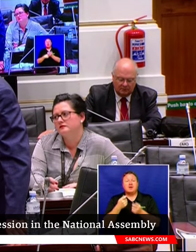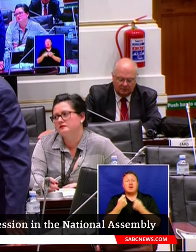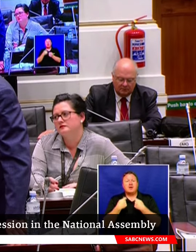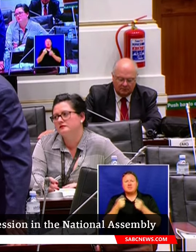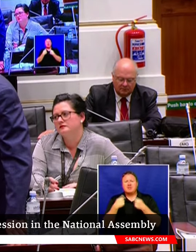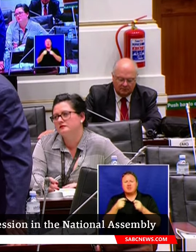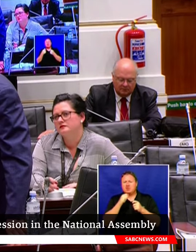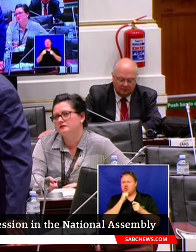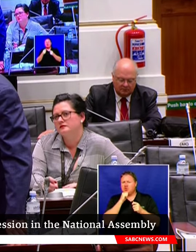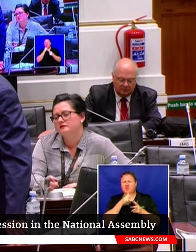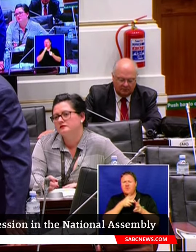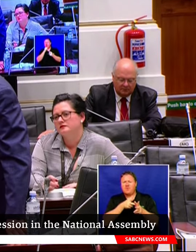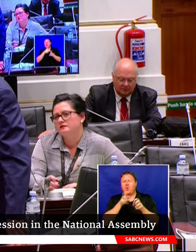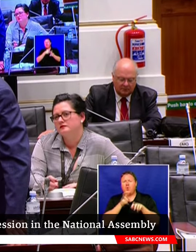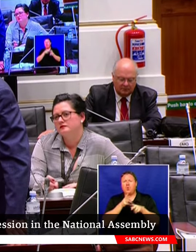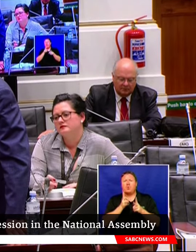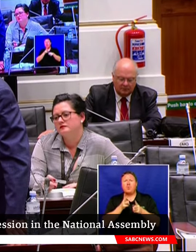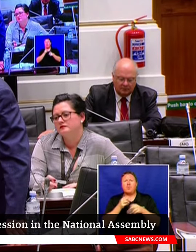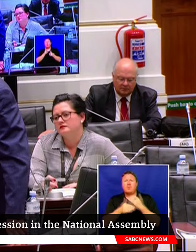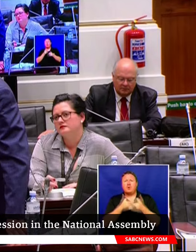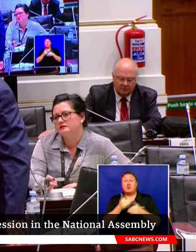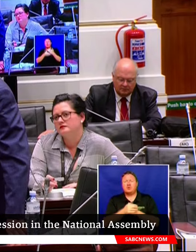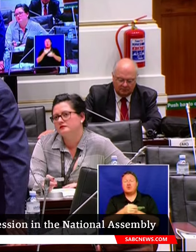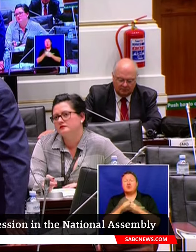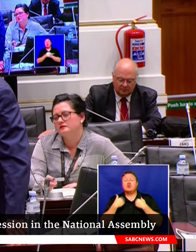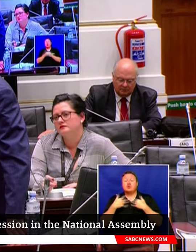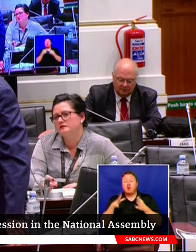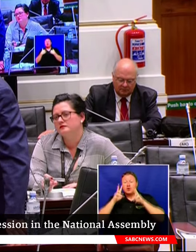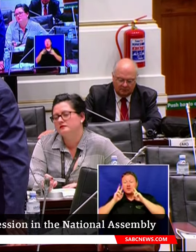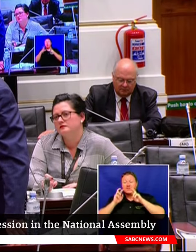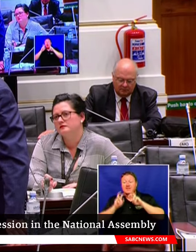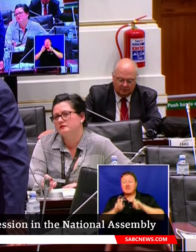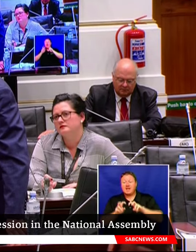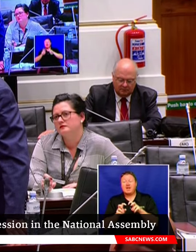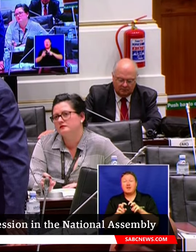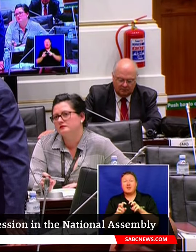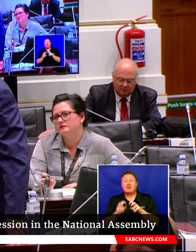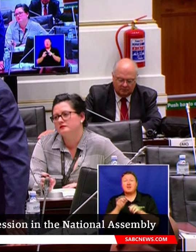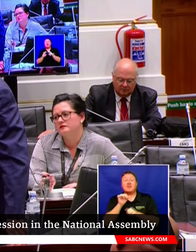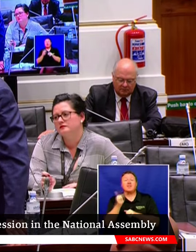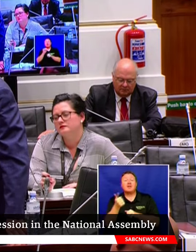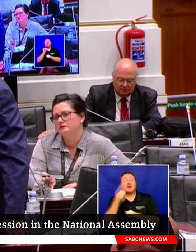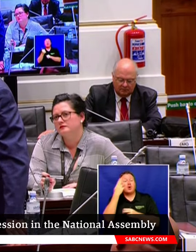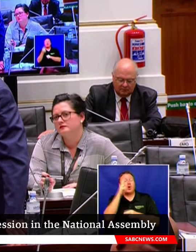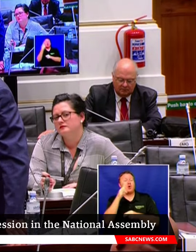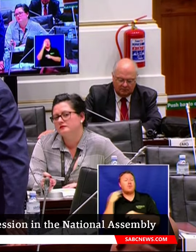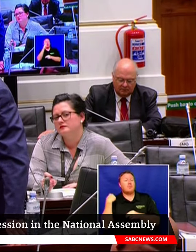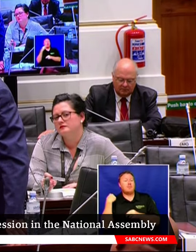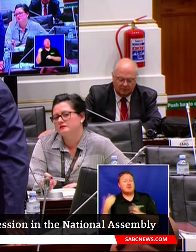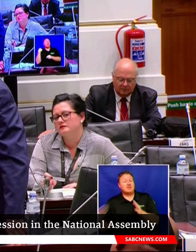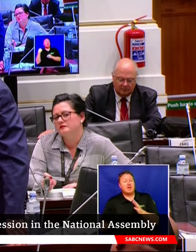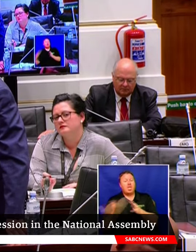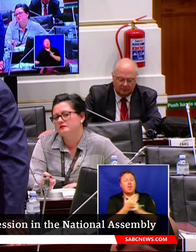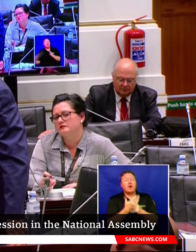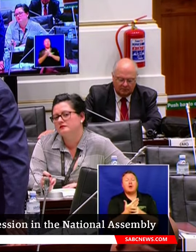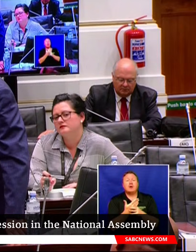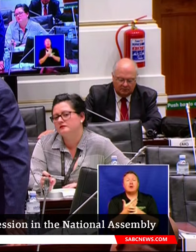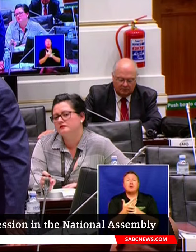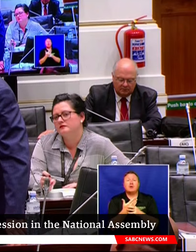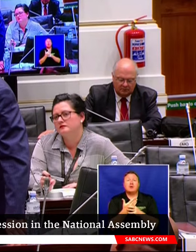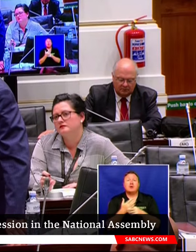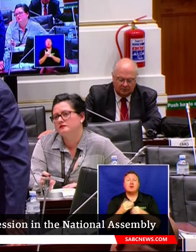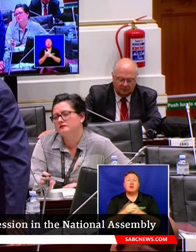expenditure, which they started investigating, and then the Honourable Minister intervened and